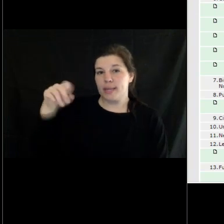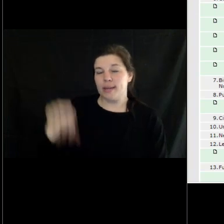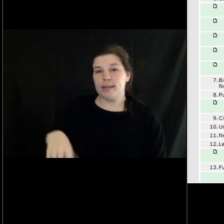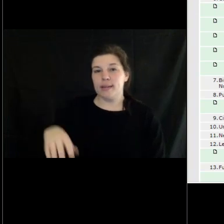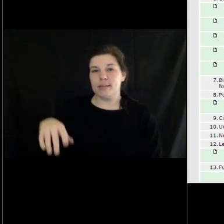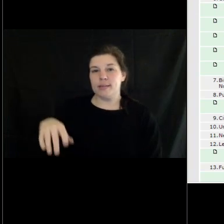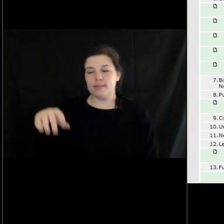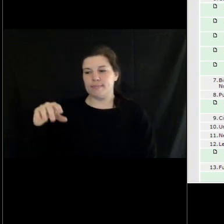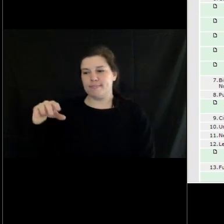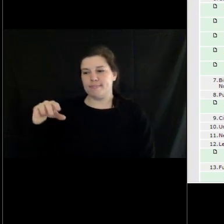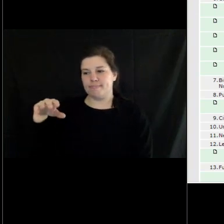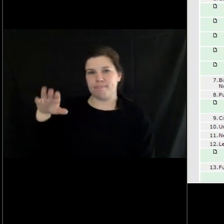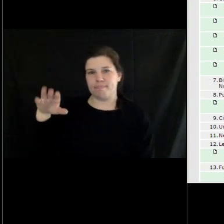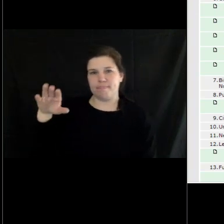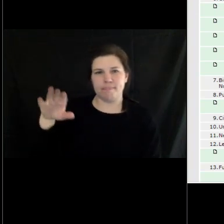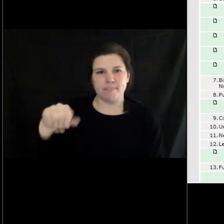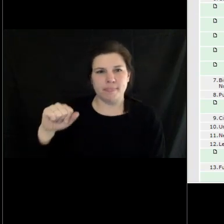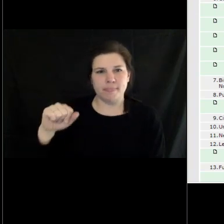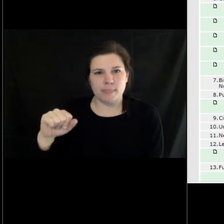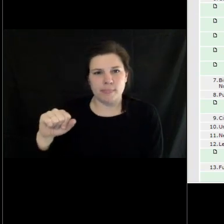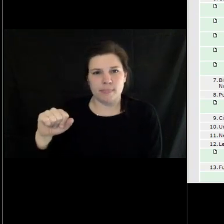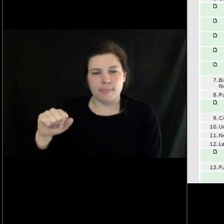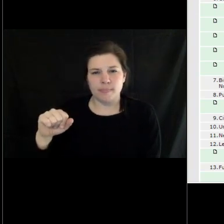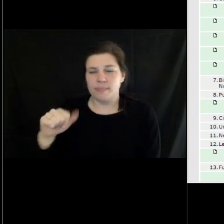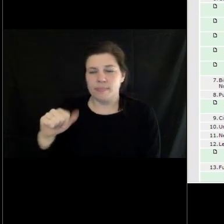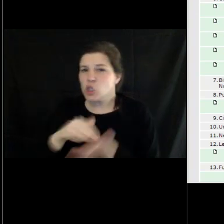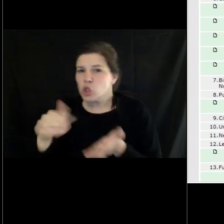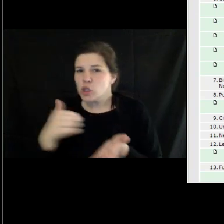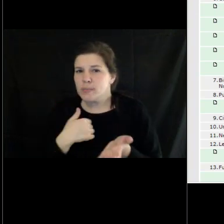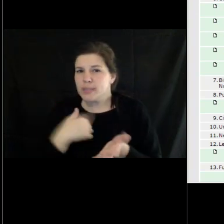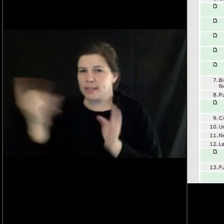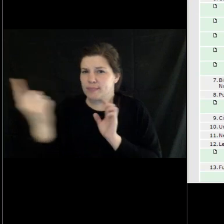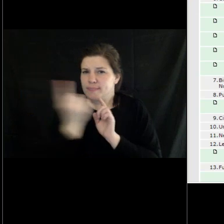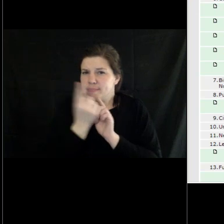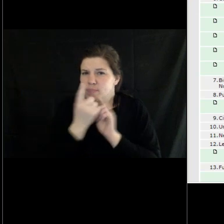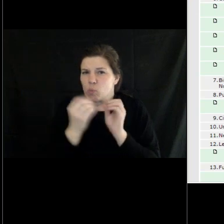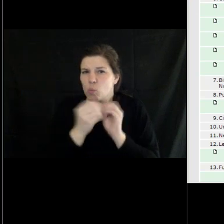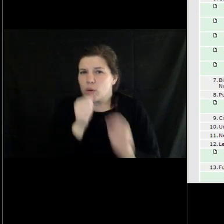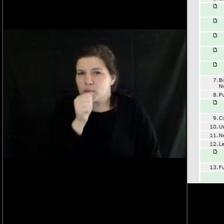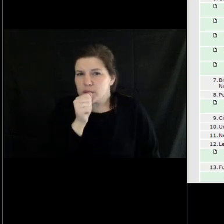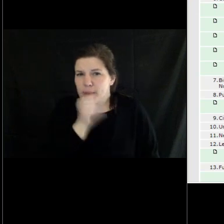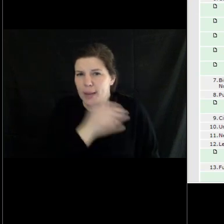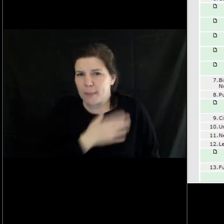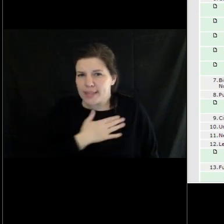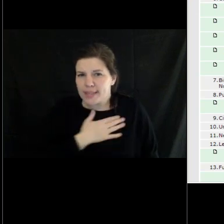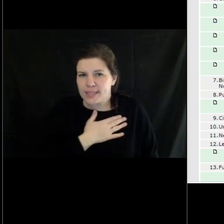Beach, Florida. Excuse me, would you mind just moving closer to the mic so we can hear you a little bit better?